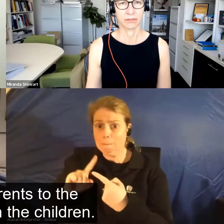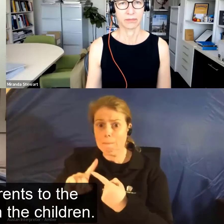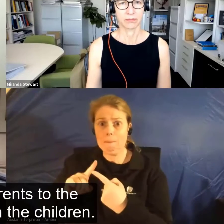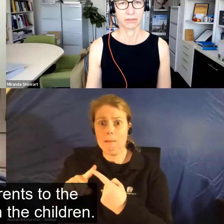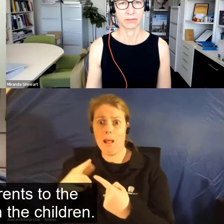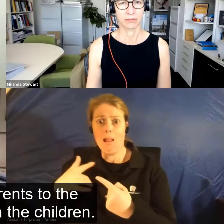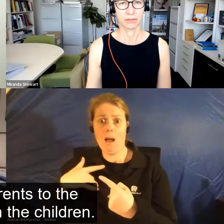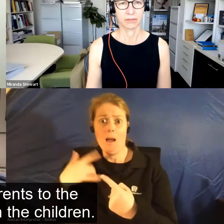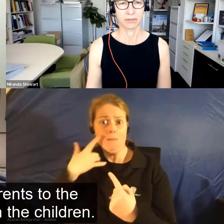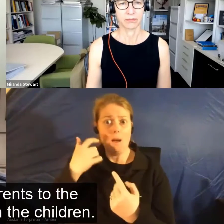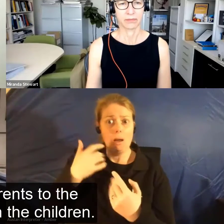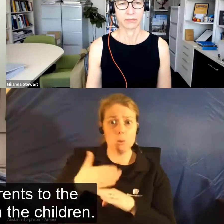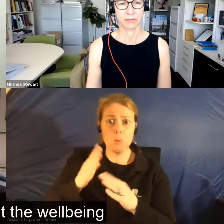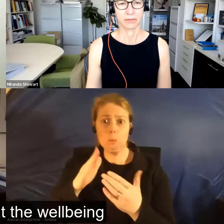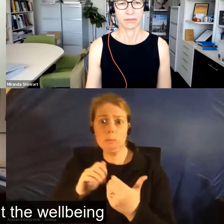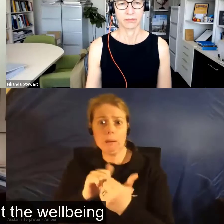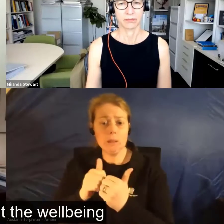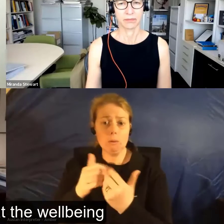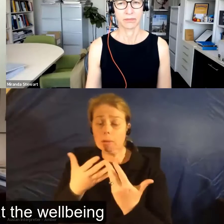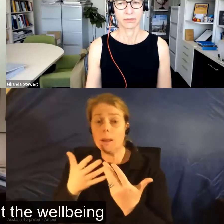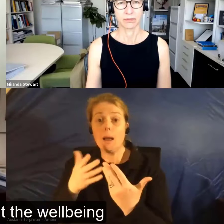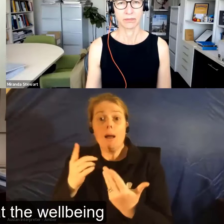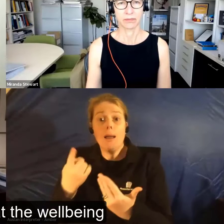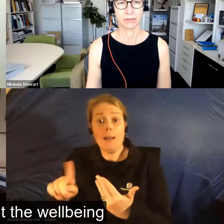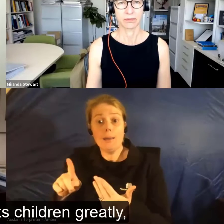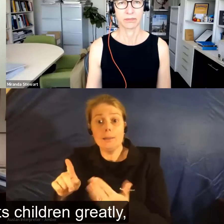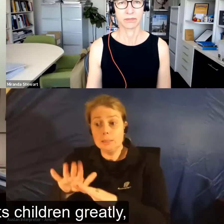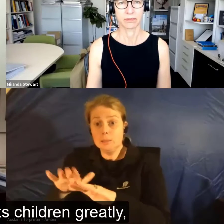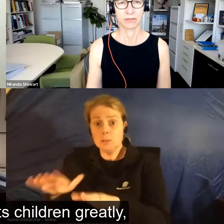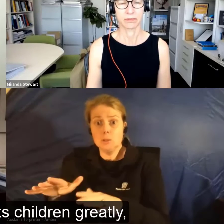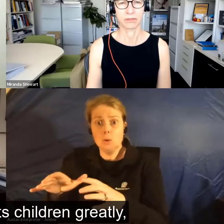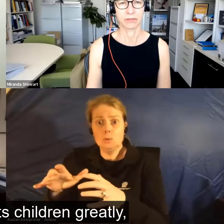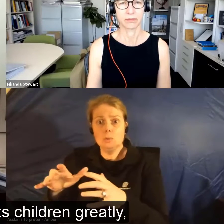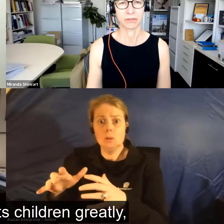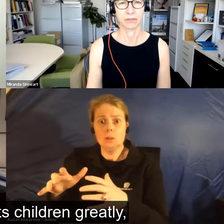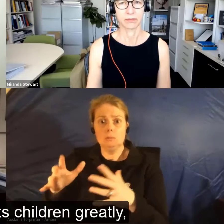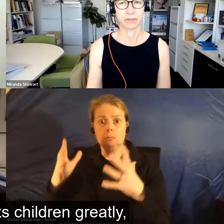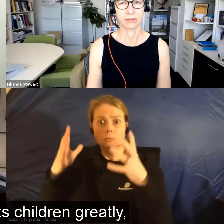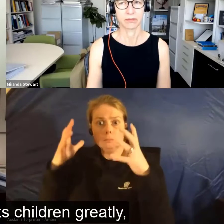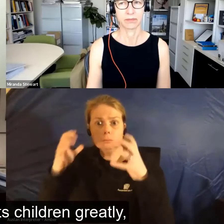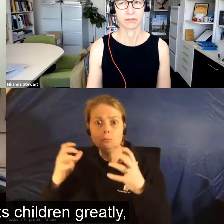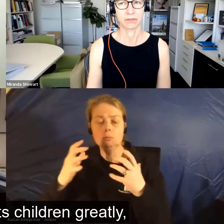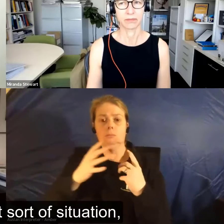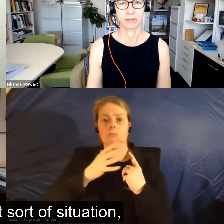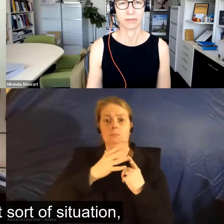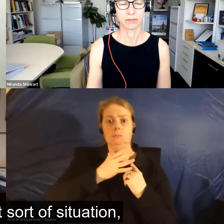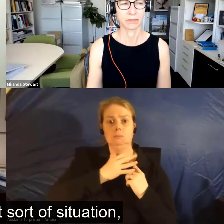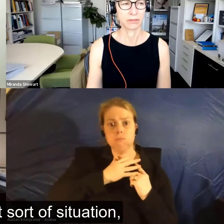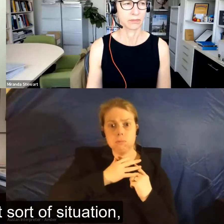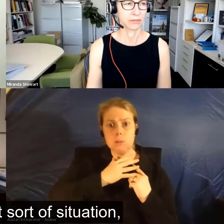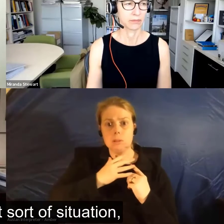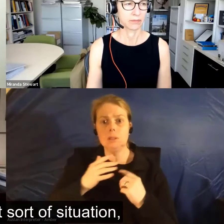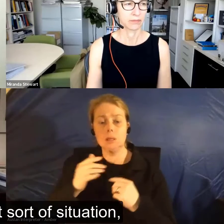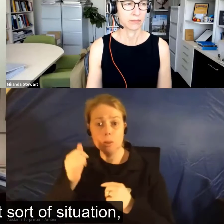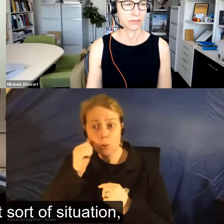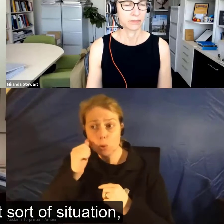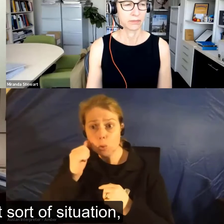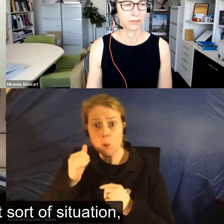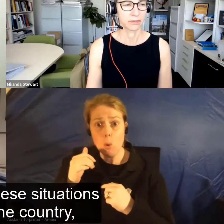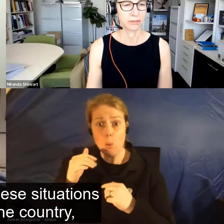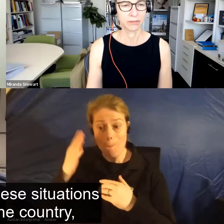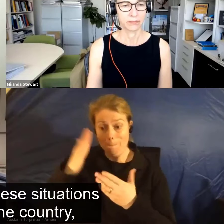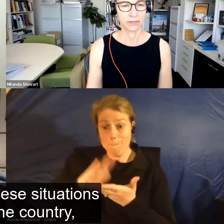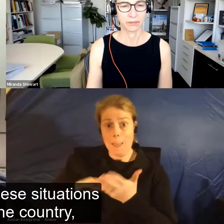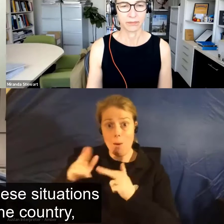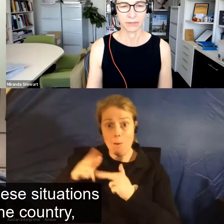the pressure on the children. We know that the well-being of parents affects children greatly. But at the worst sort of